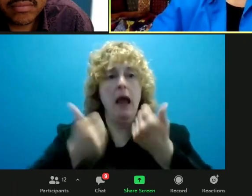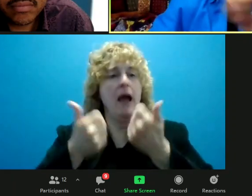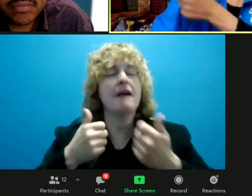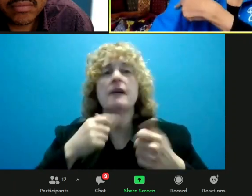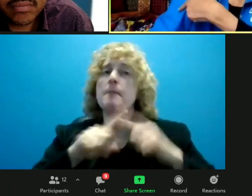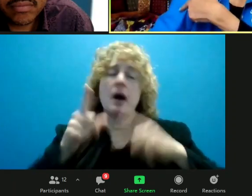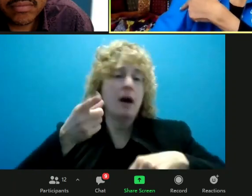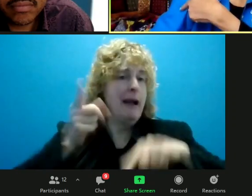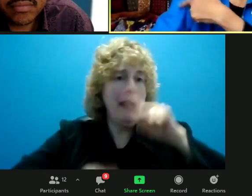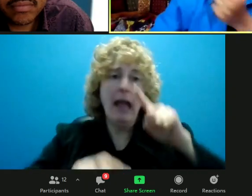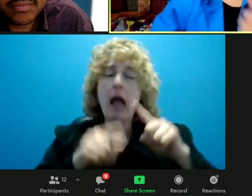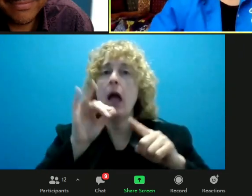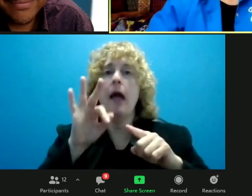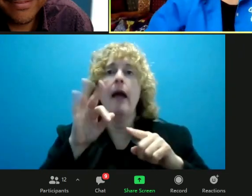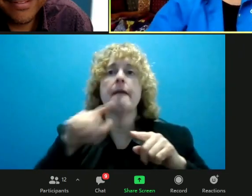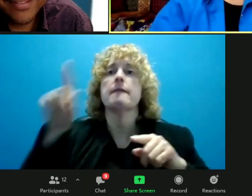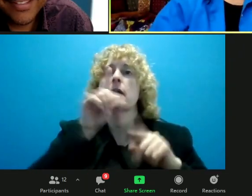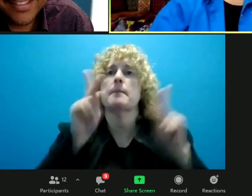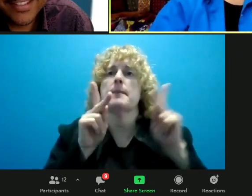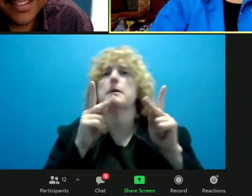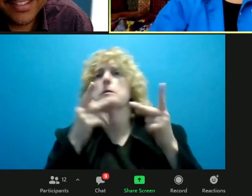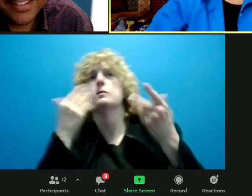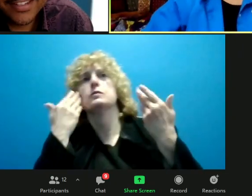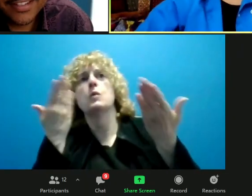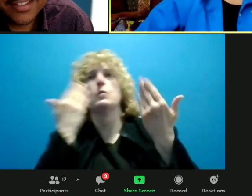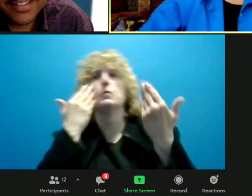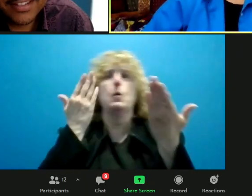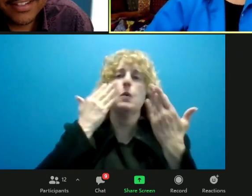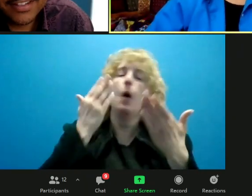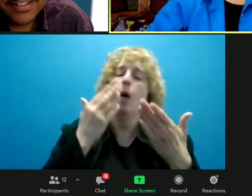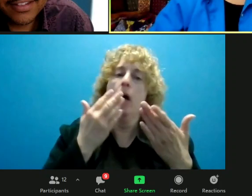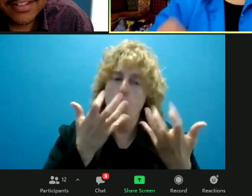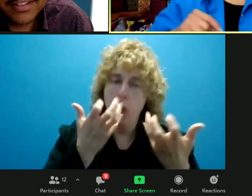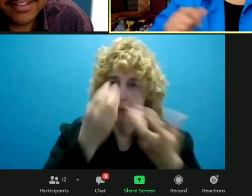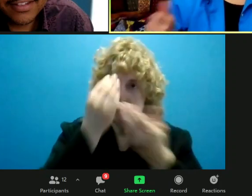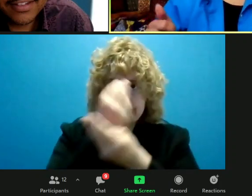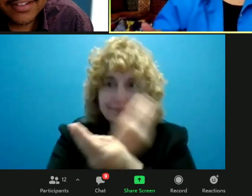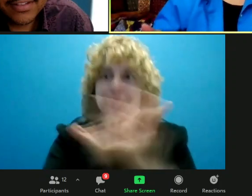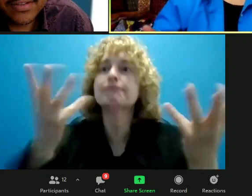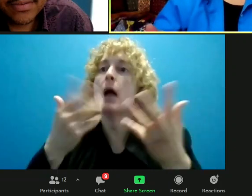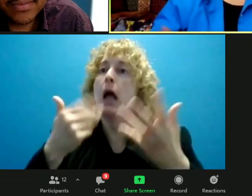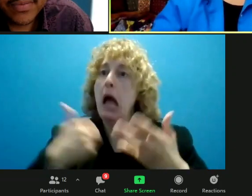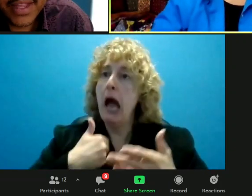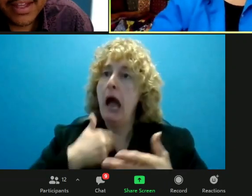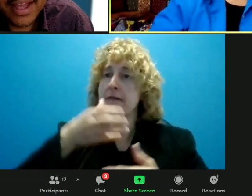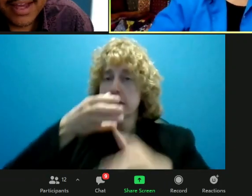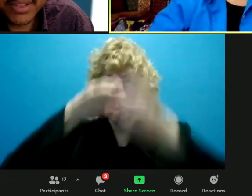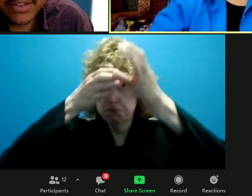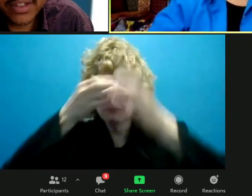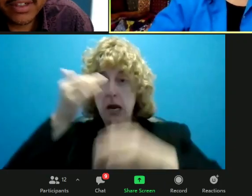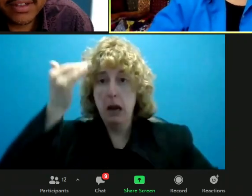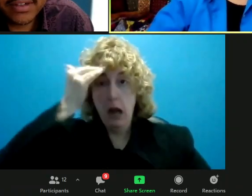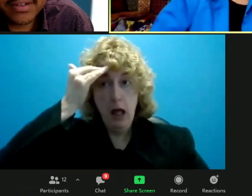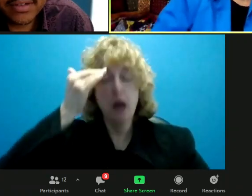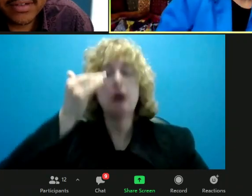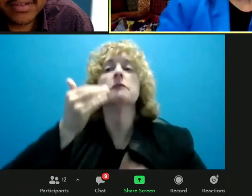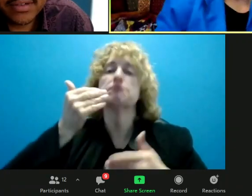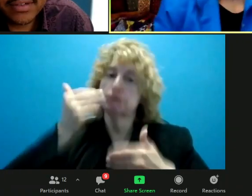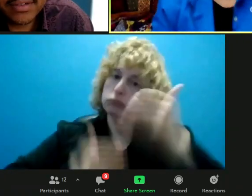And yes, I got my backs. Um, so with that, uh, Robert, let's be in touch on this. And, and by the way,